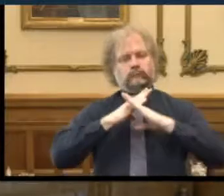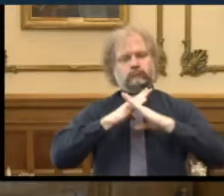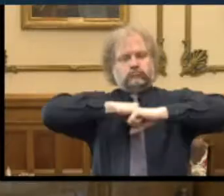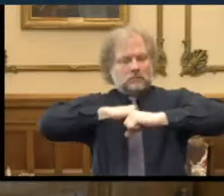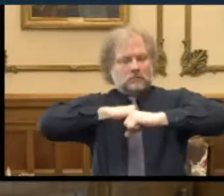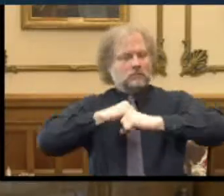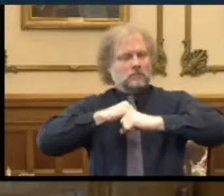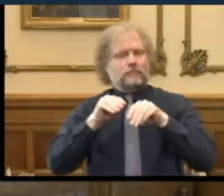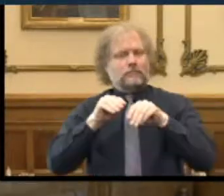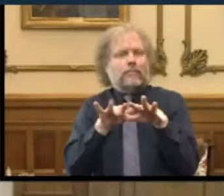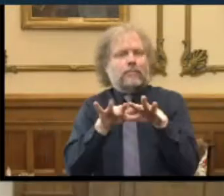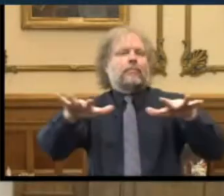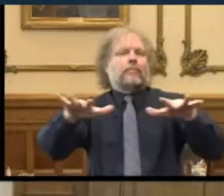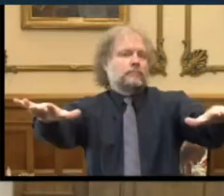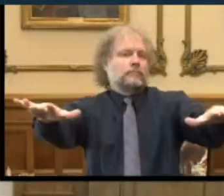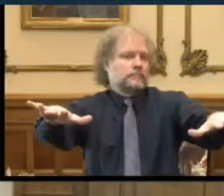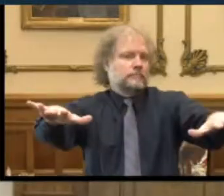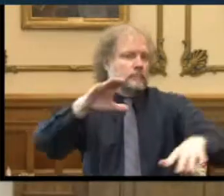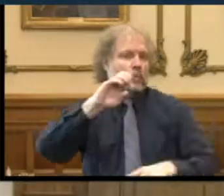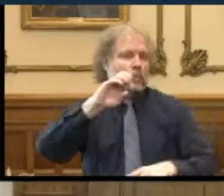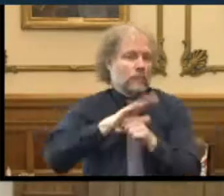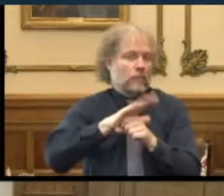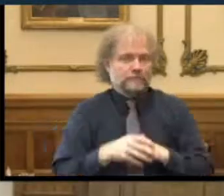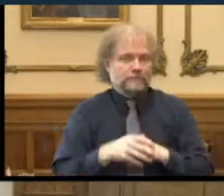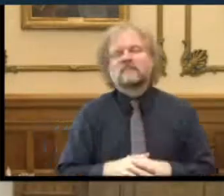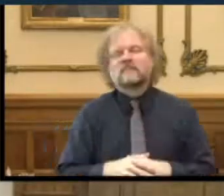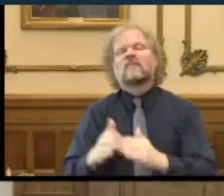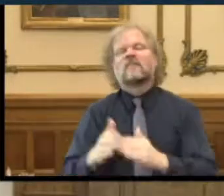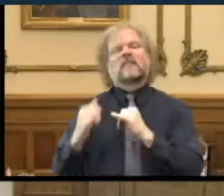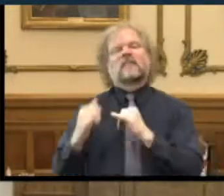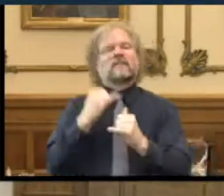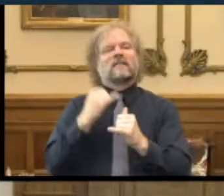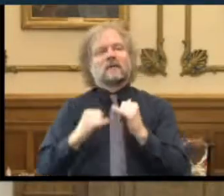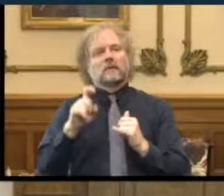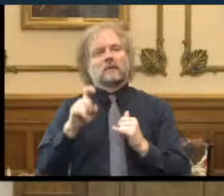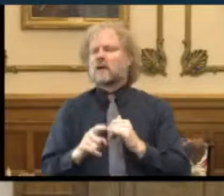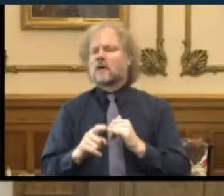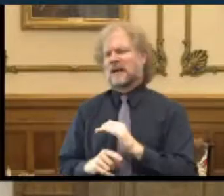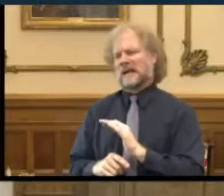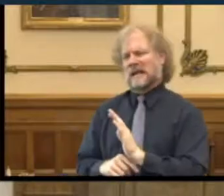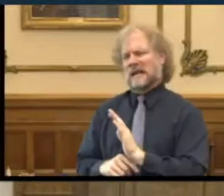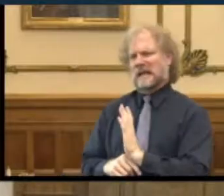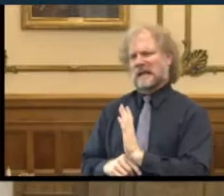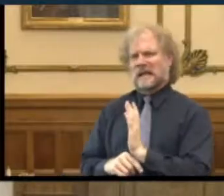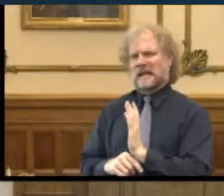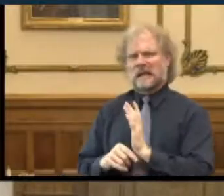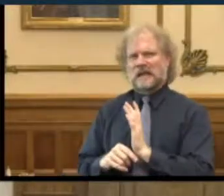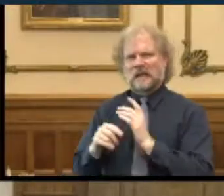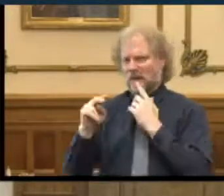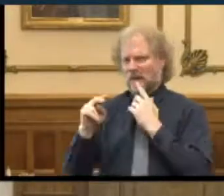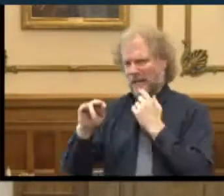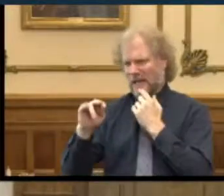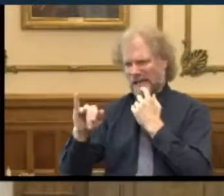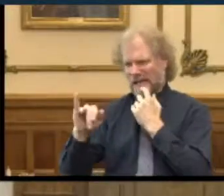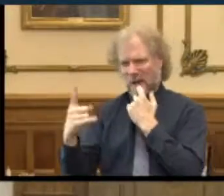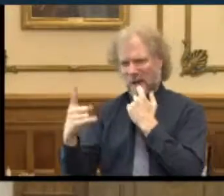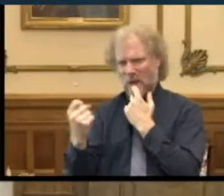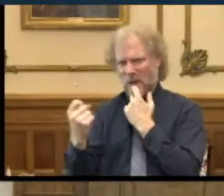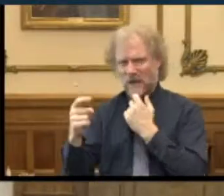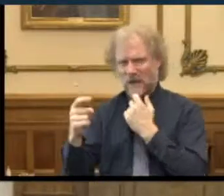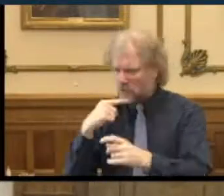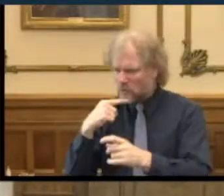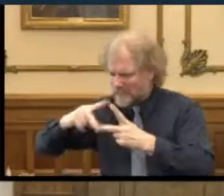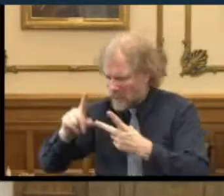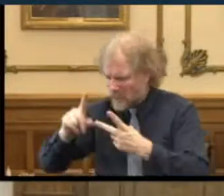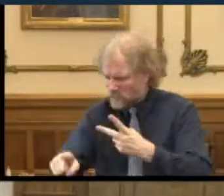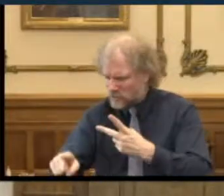of this disease. Our final question is from Nikki Kelly. Oh, no. Nikki, please hold. Eric, did you have a second